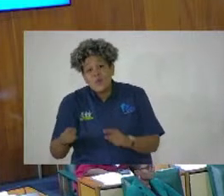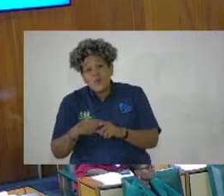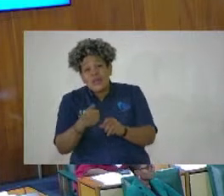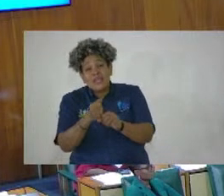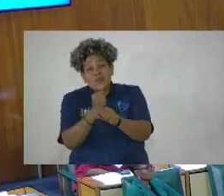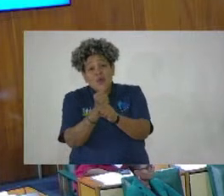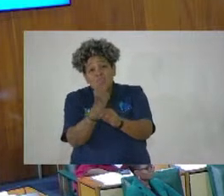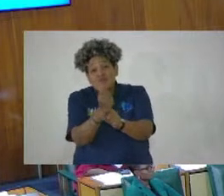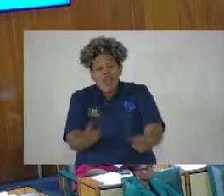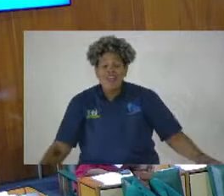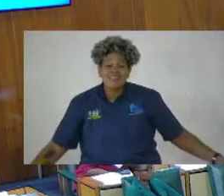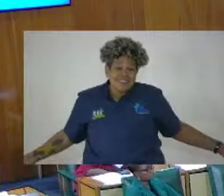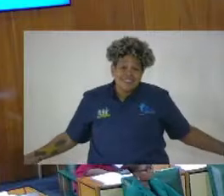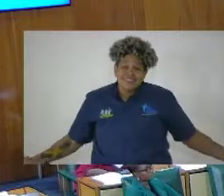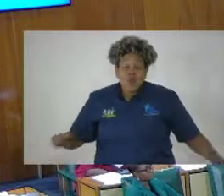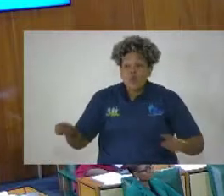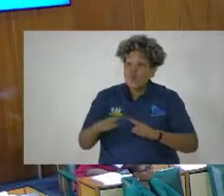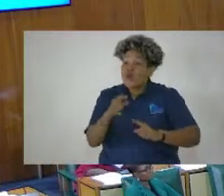working right,